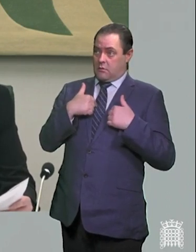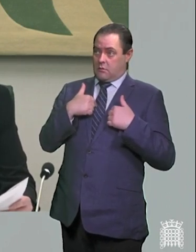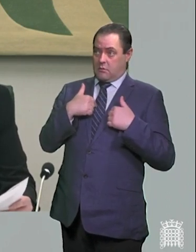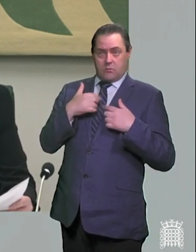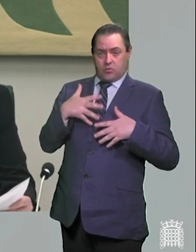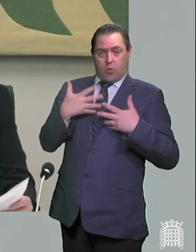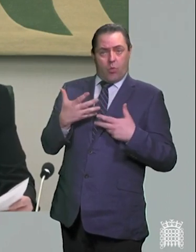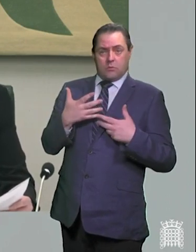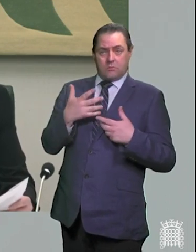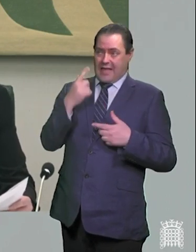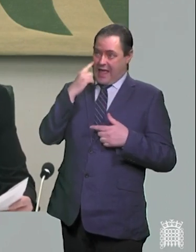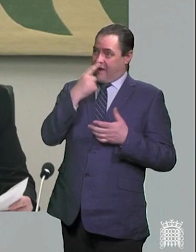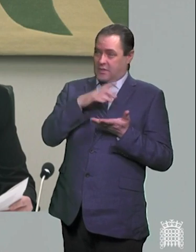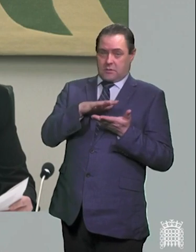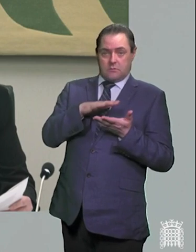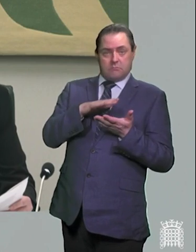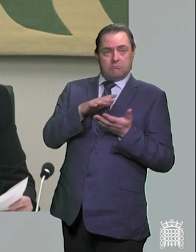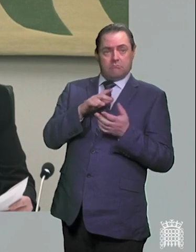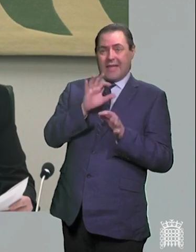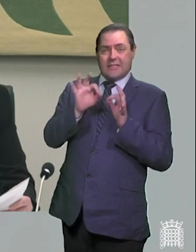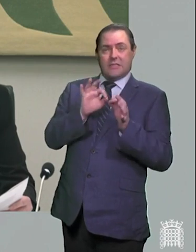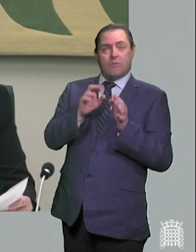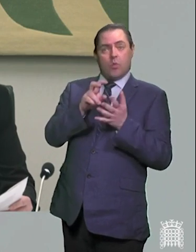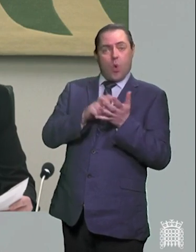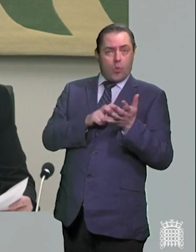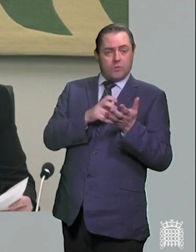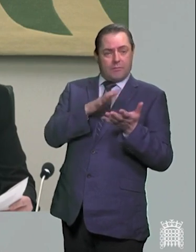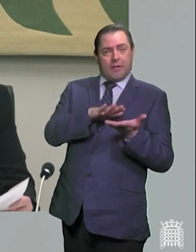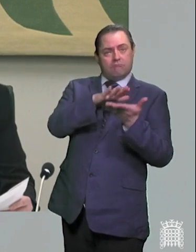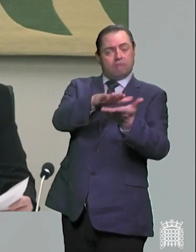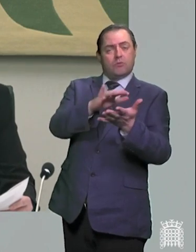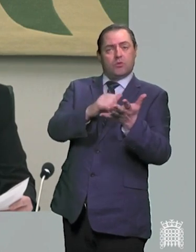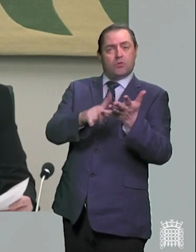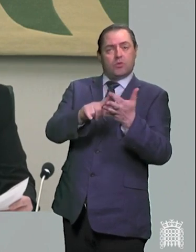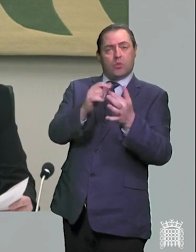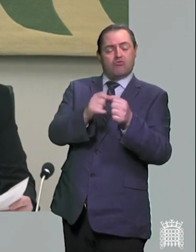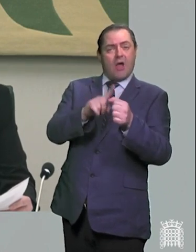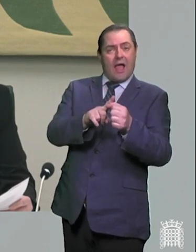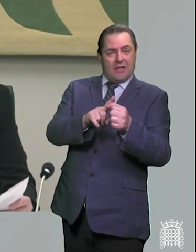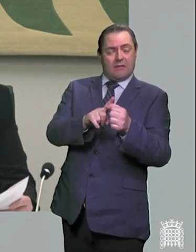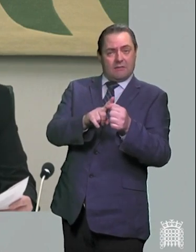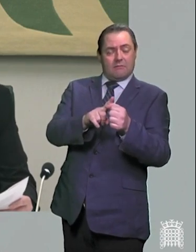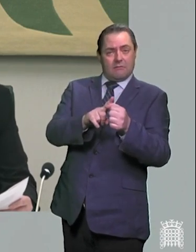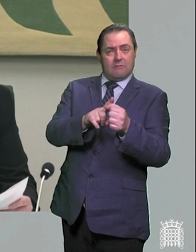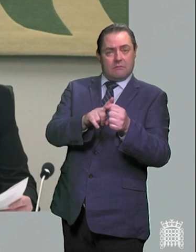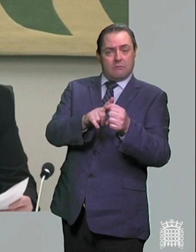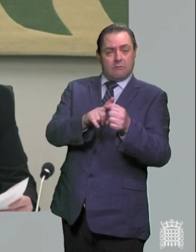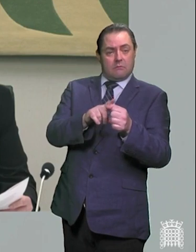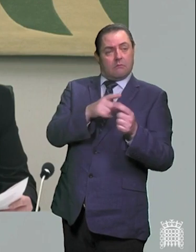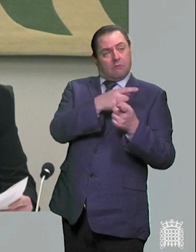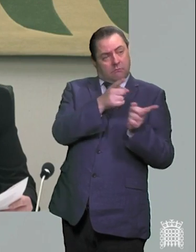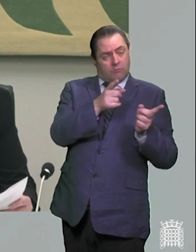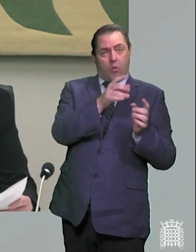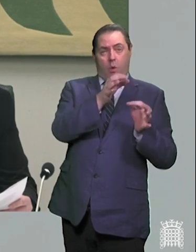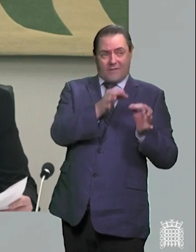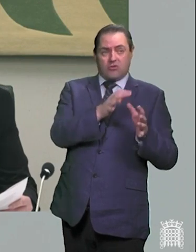into evidence interview notes that officials gave to Sue Gray until such time as those officials had a